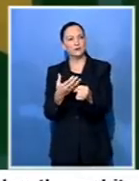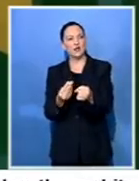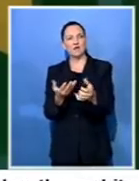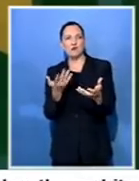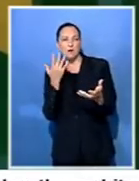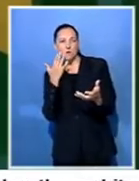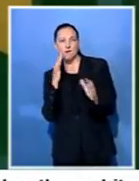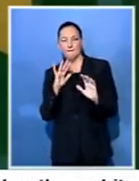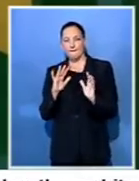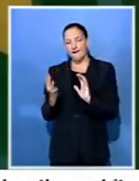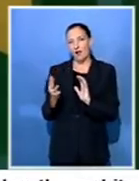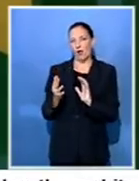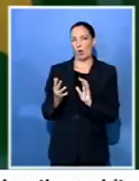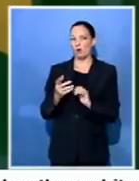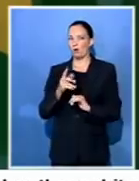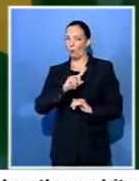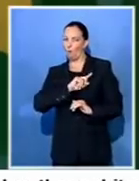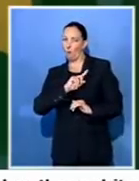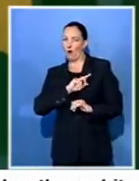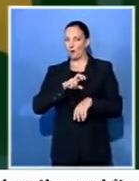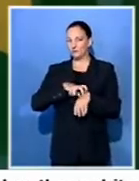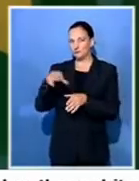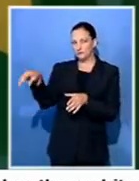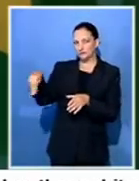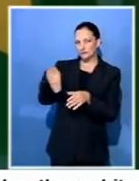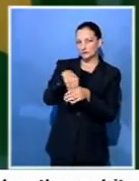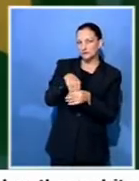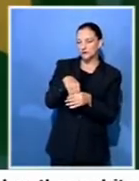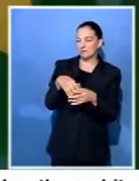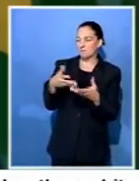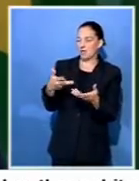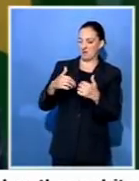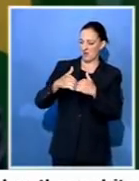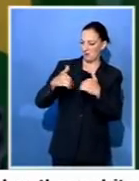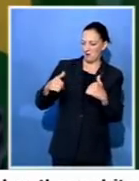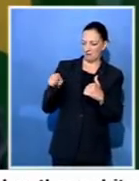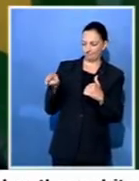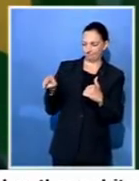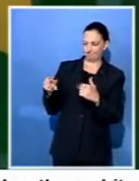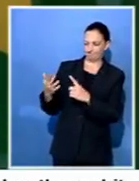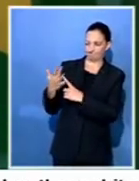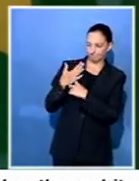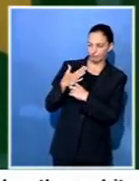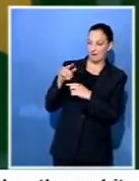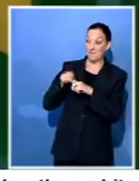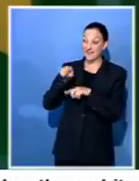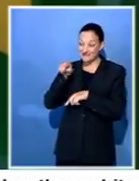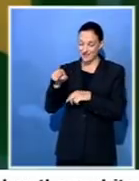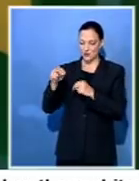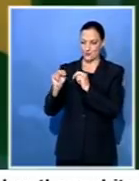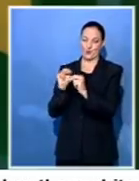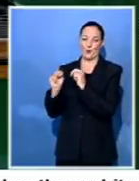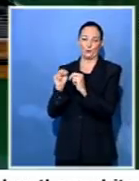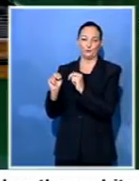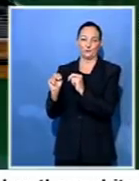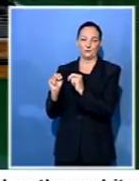know when, how, and why to accommodate the demands of an apartheid state that was negotiating its way.